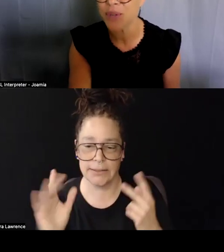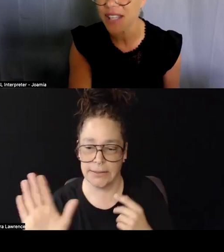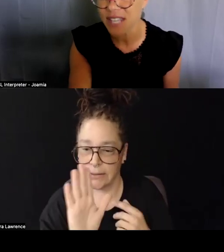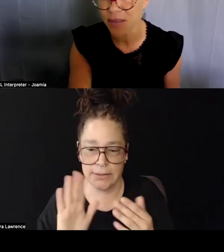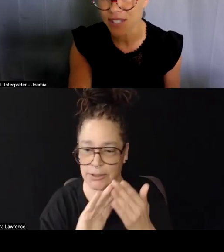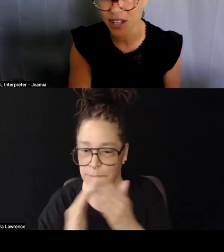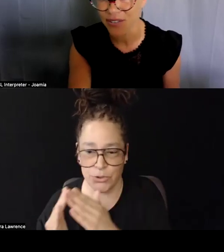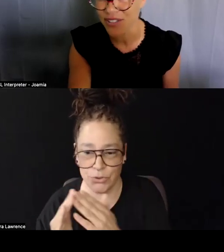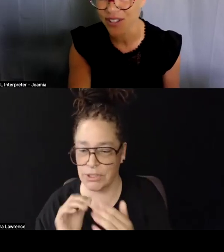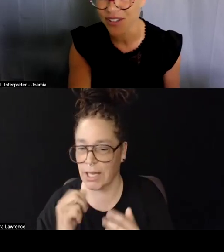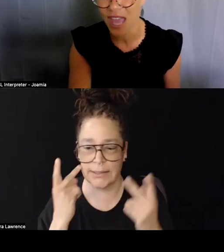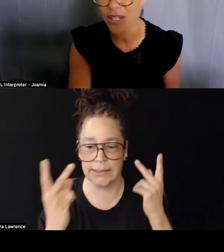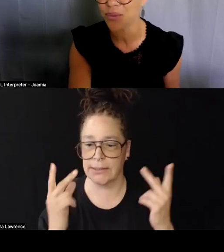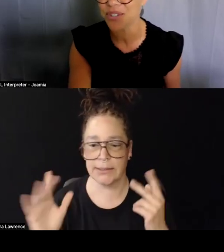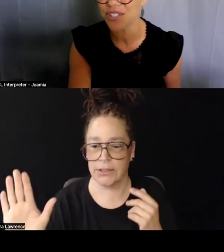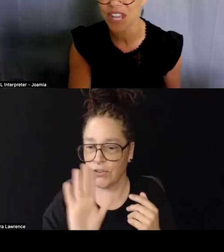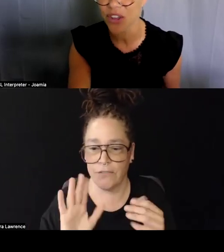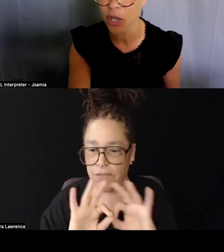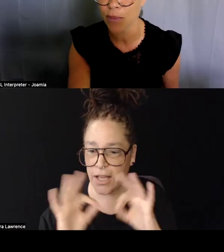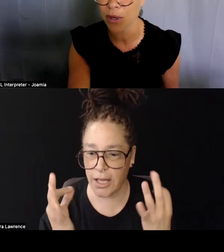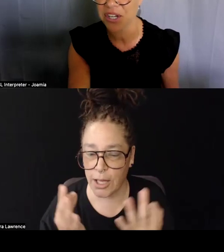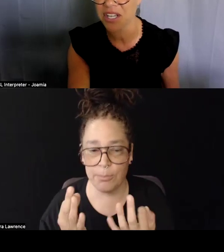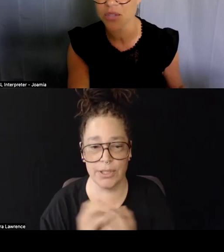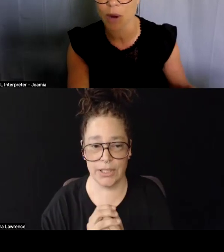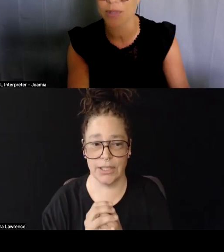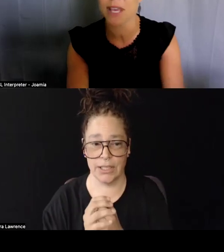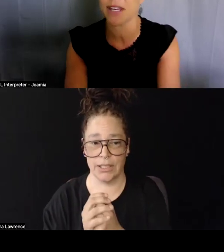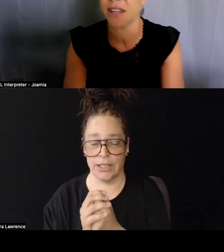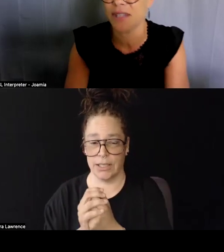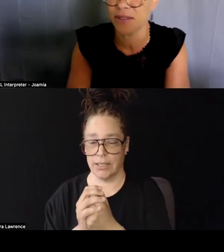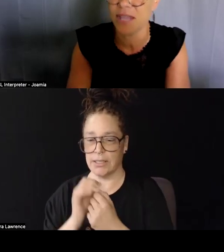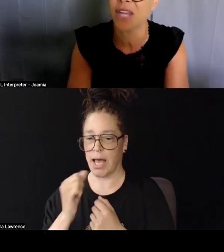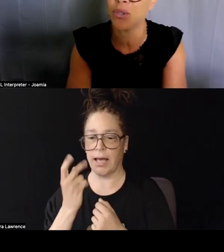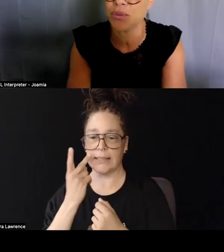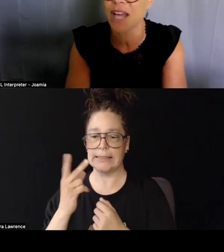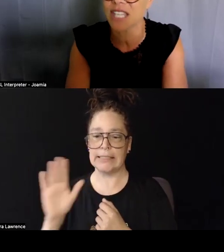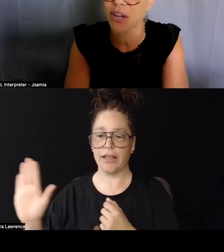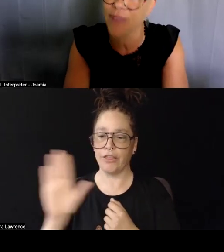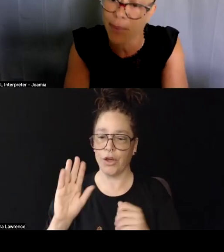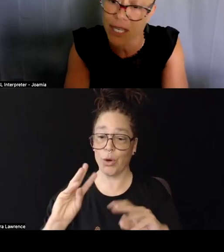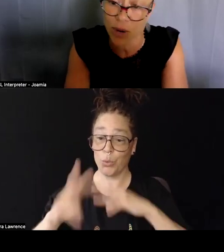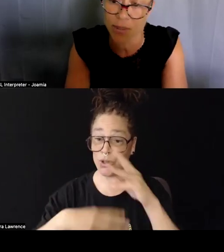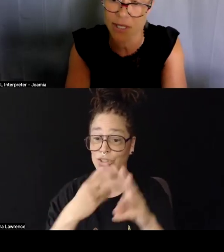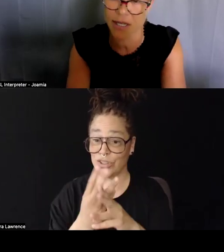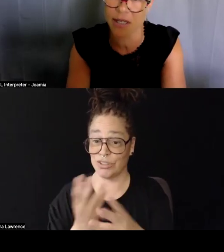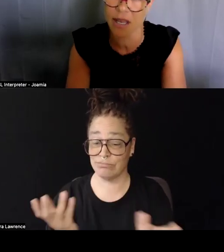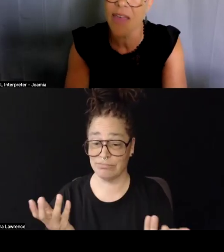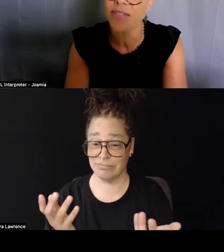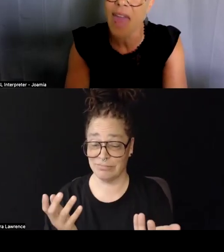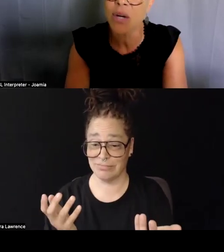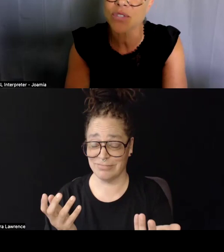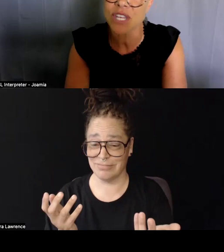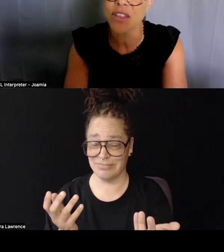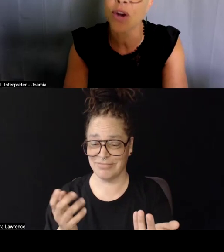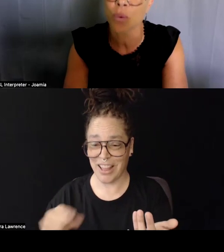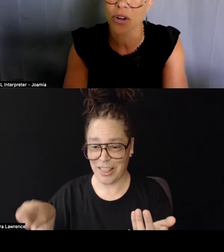They do not see themselves. They don't see their communities represented. They do not see their families represented.